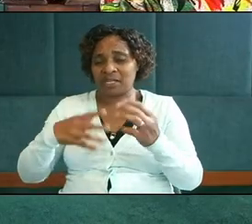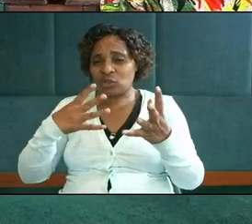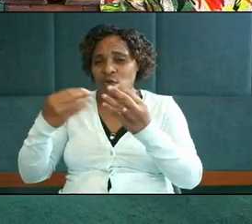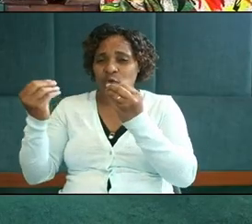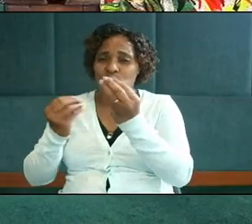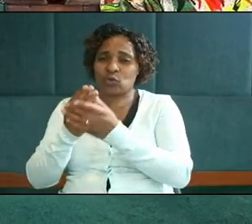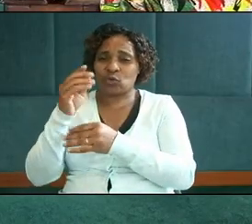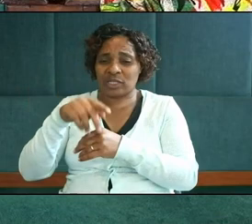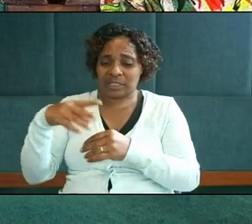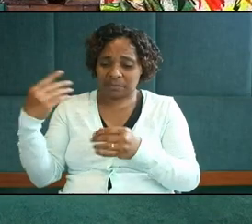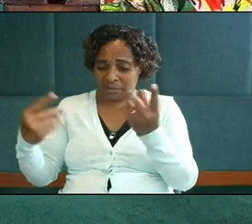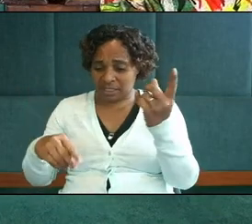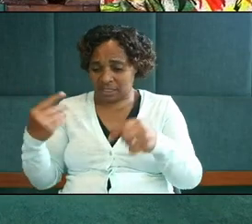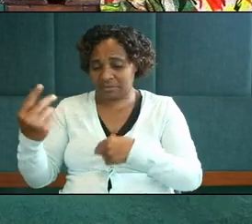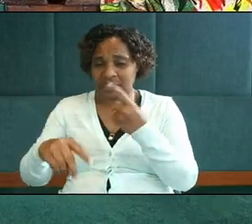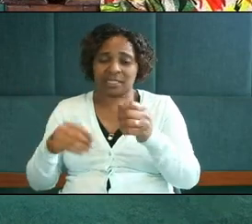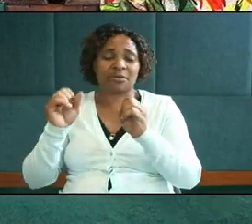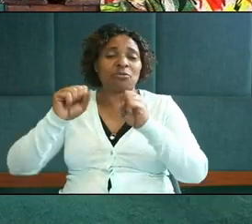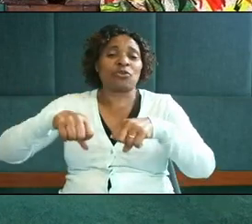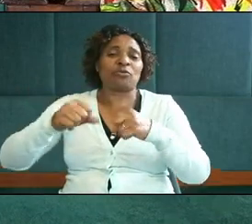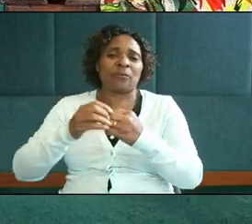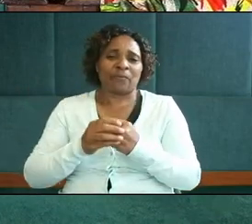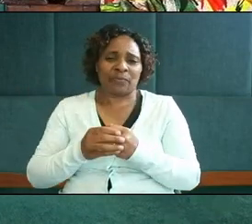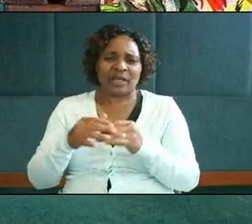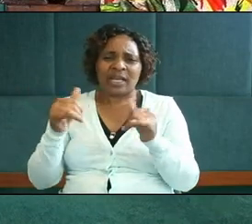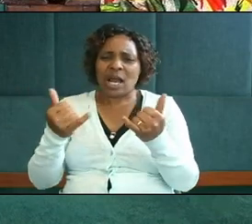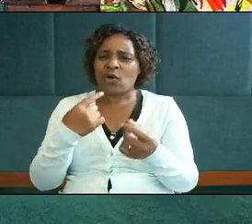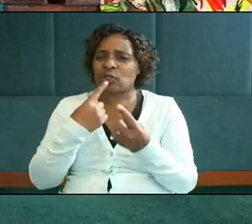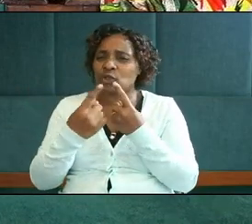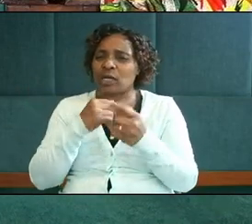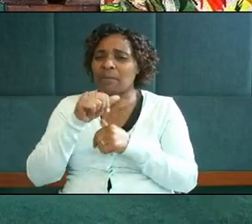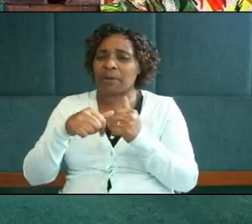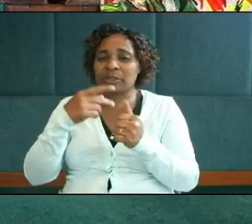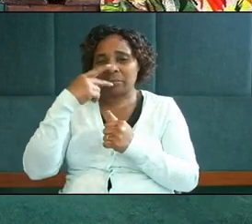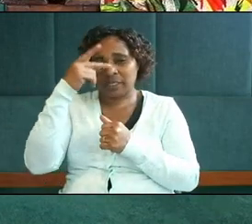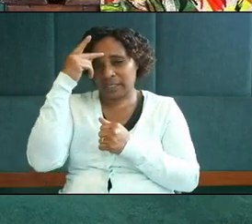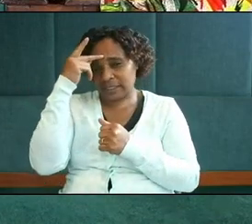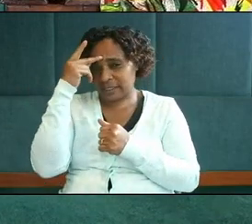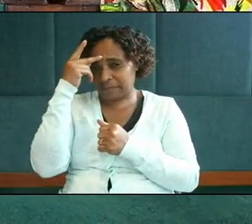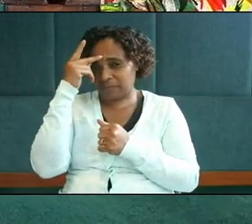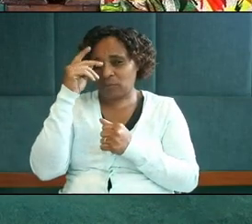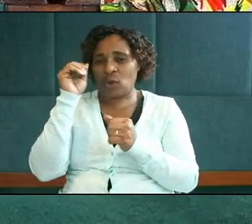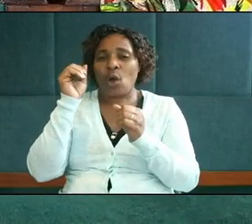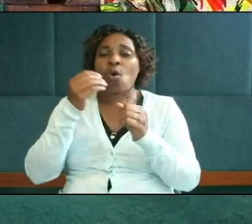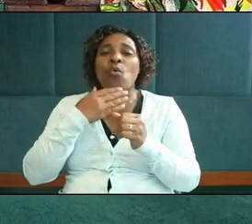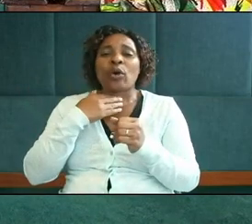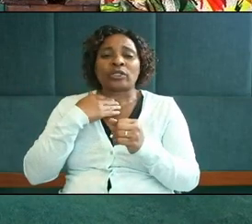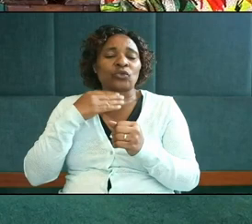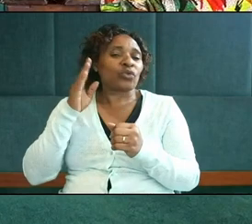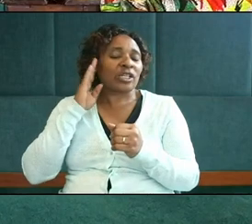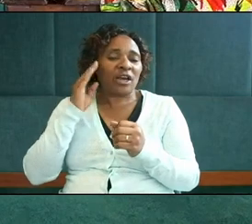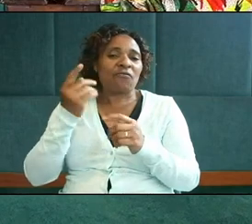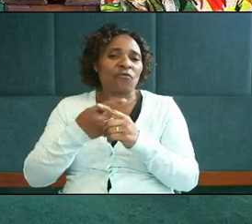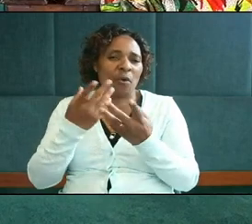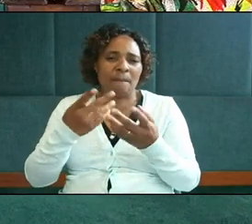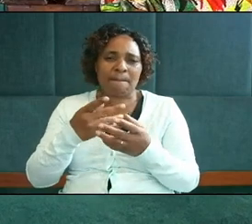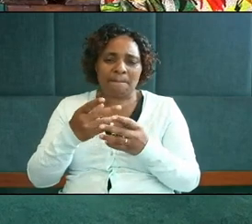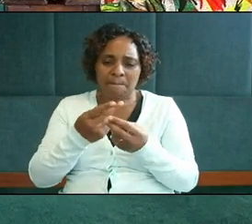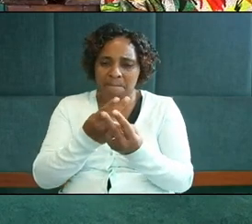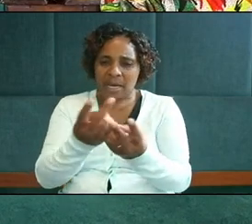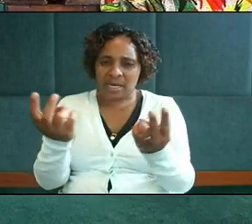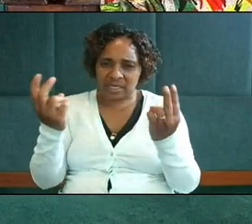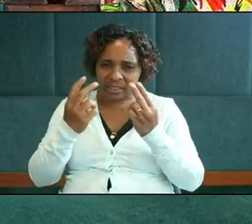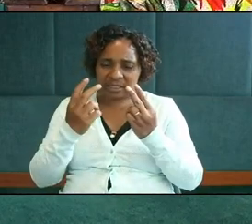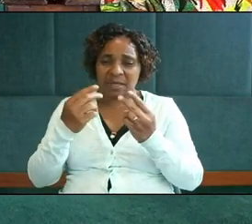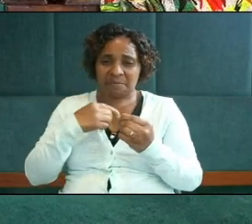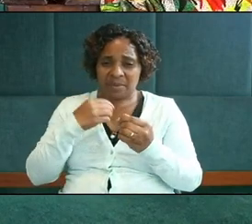lives. Yes. And now that we're talking about parenting, maybe let me just hear from our panelists. Having